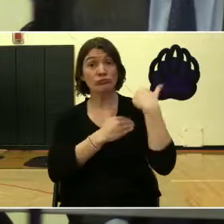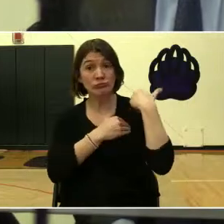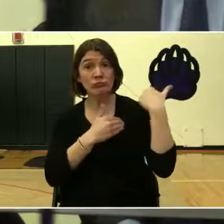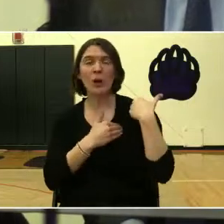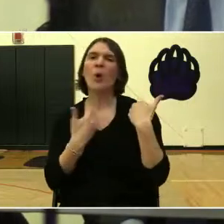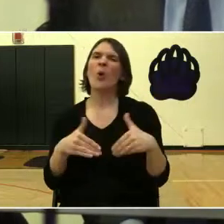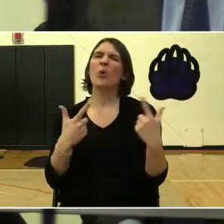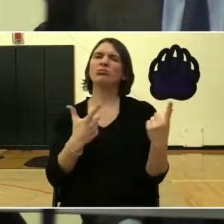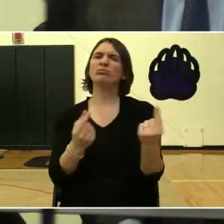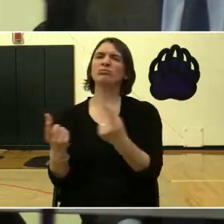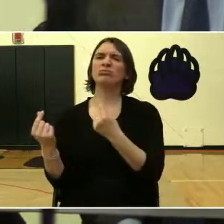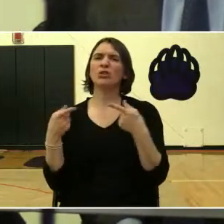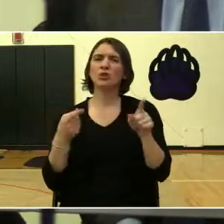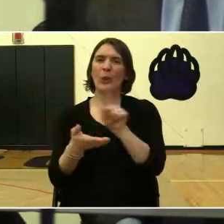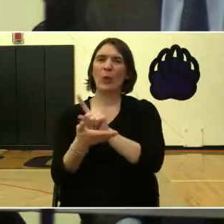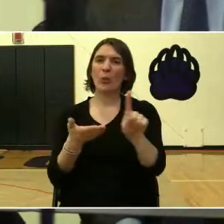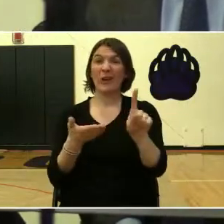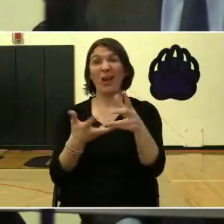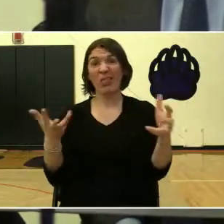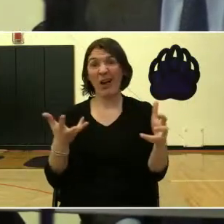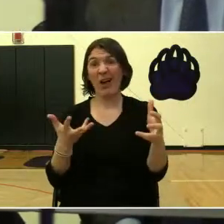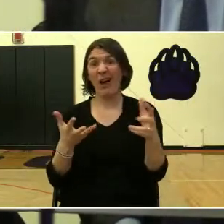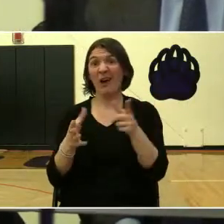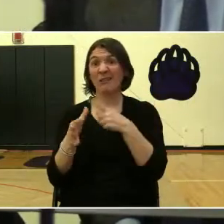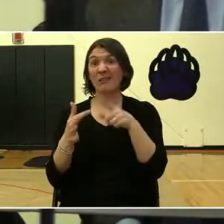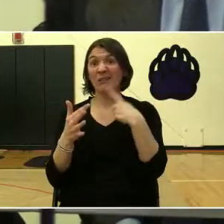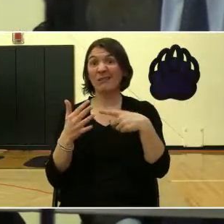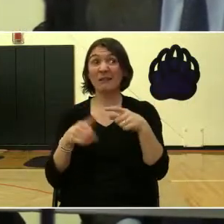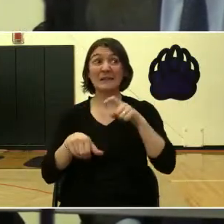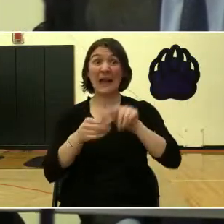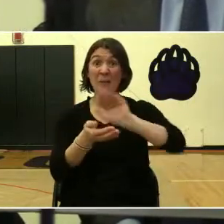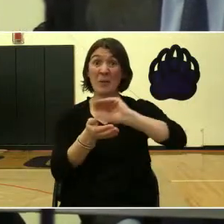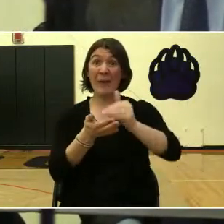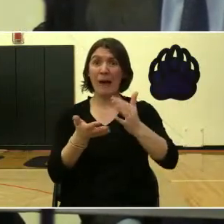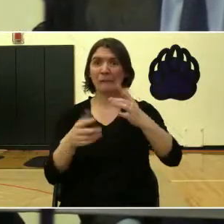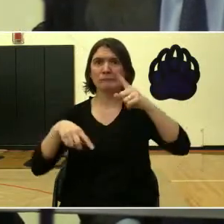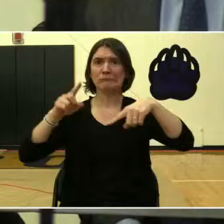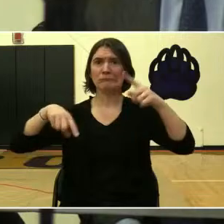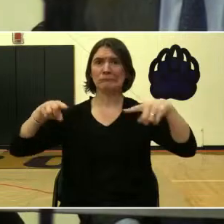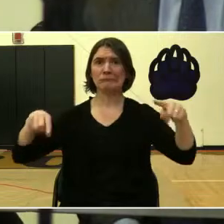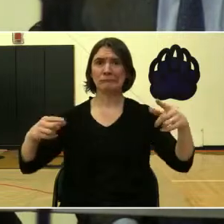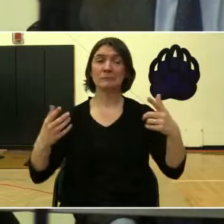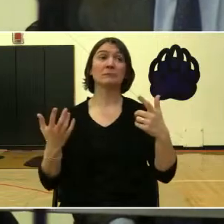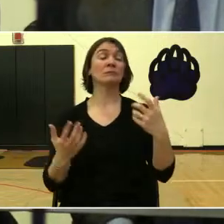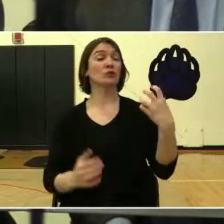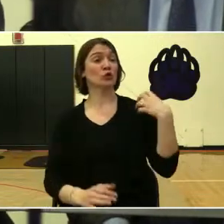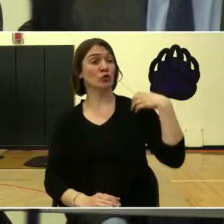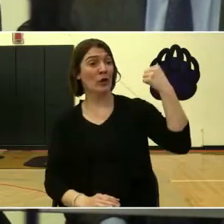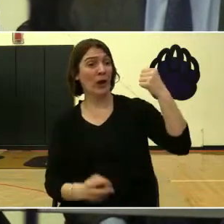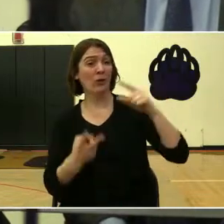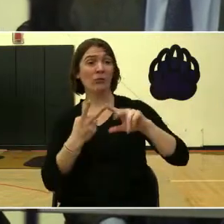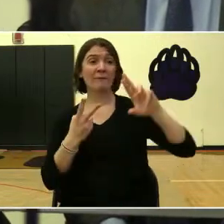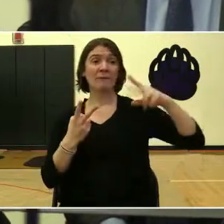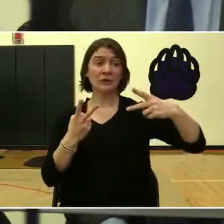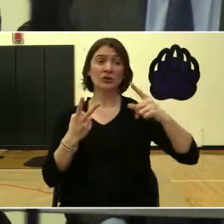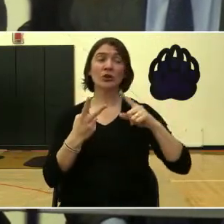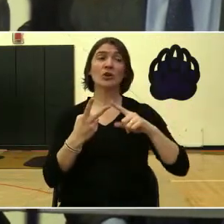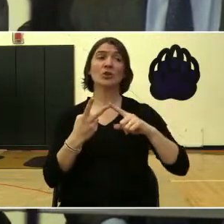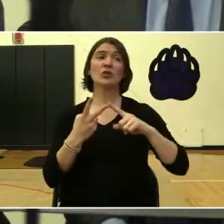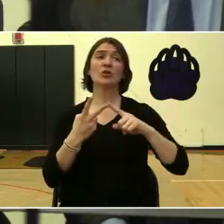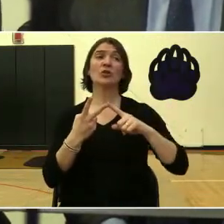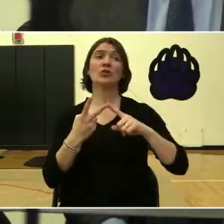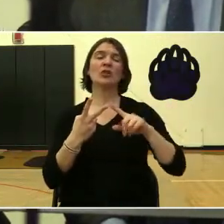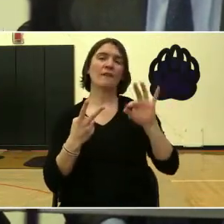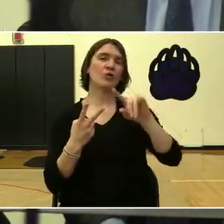of things that happen during the week uh and it can really vary in the time um the chair and the vice chair uh who